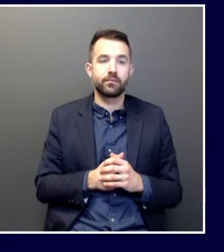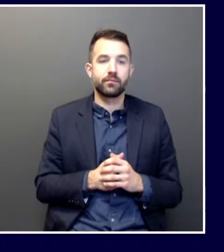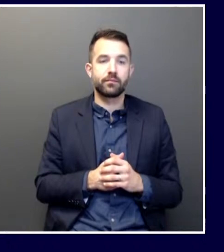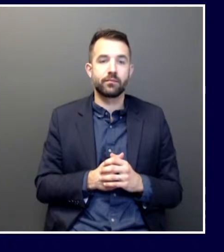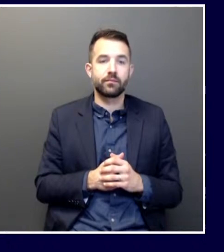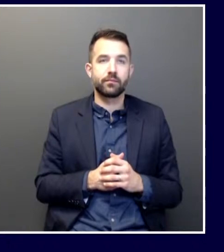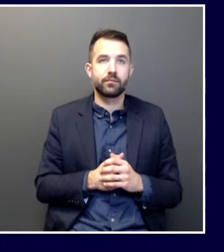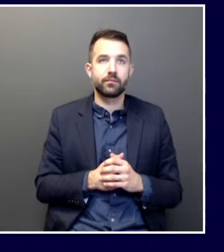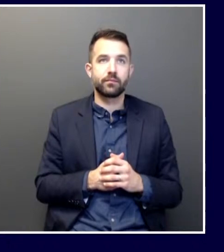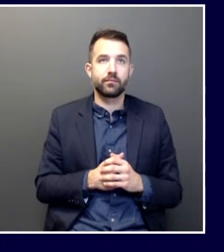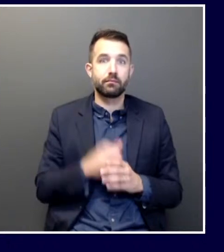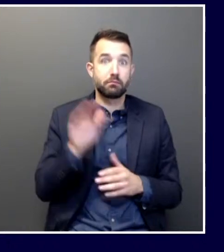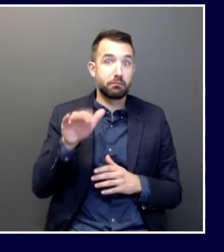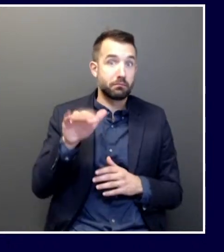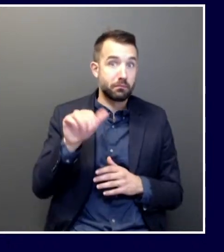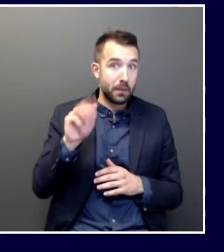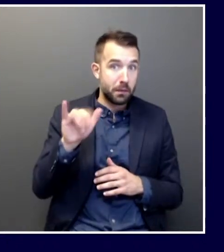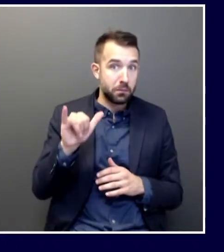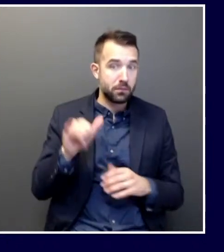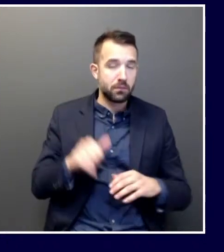Amy?